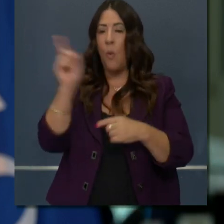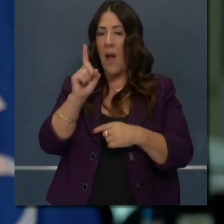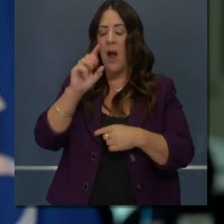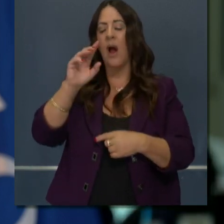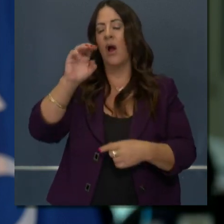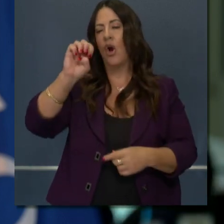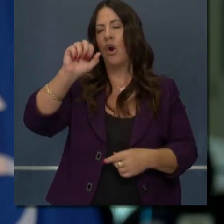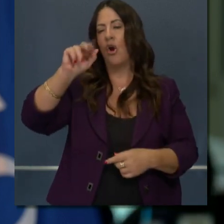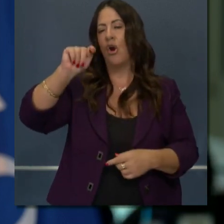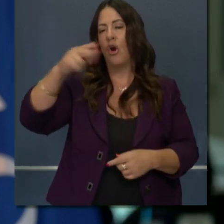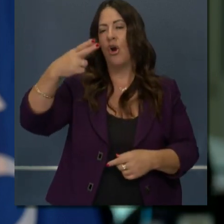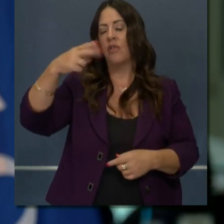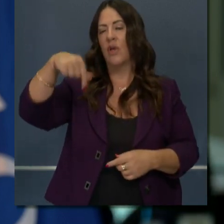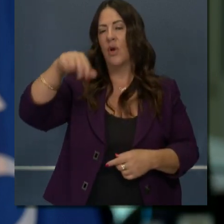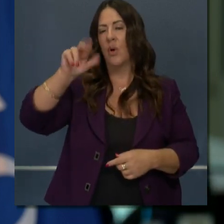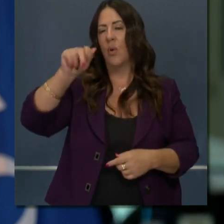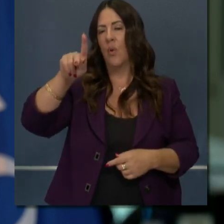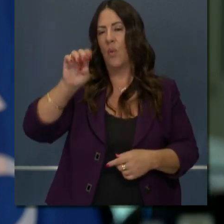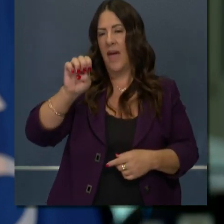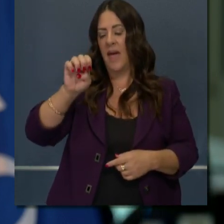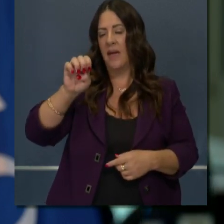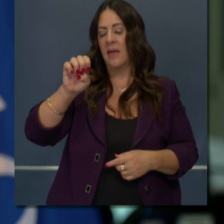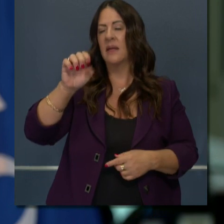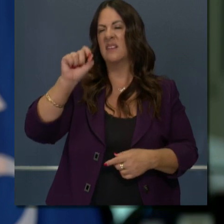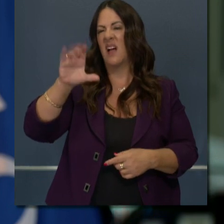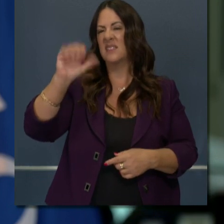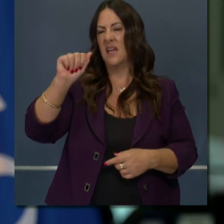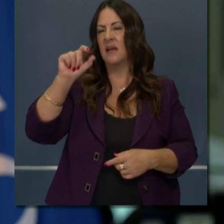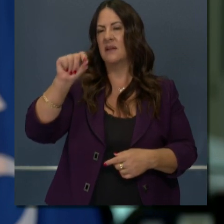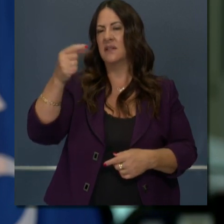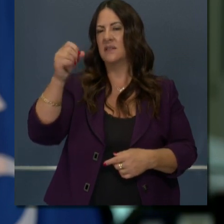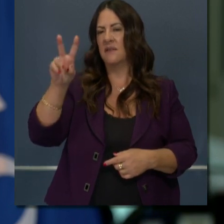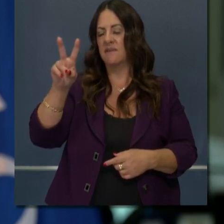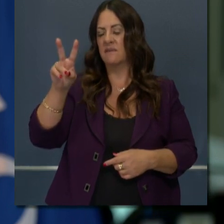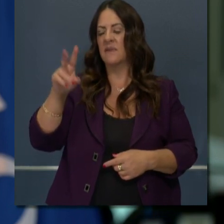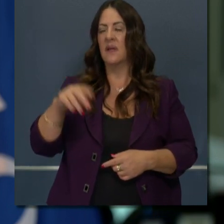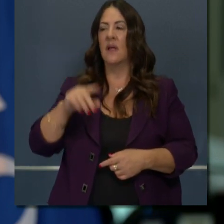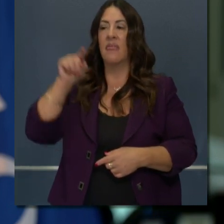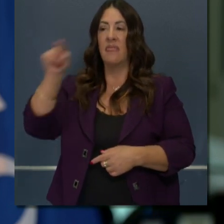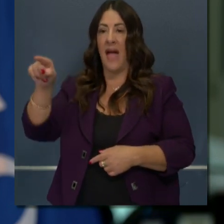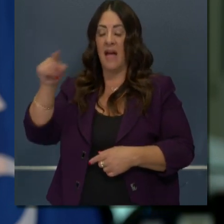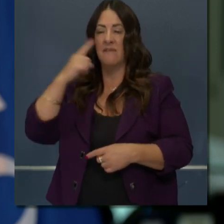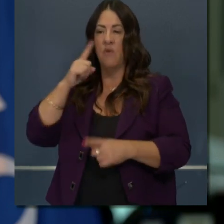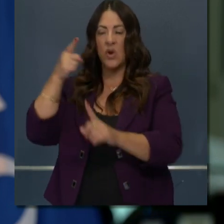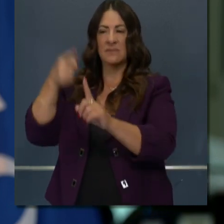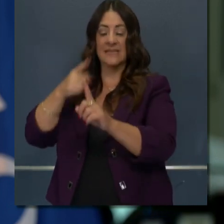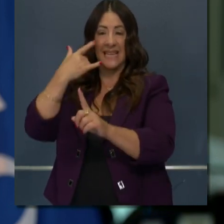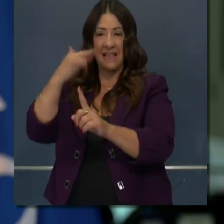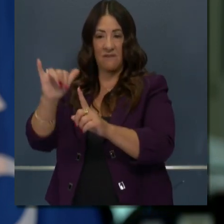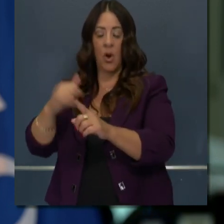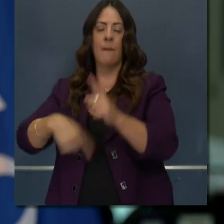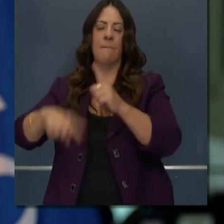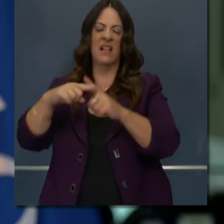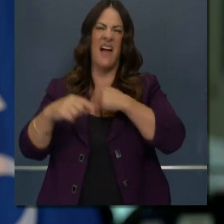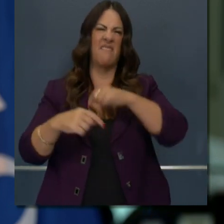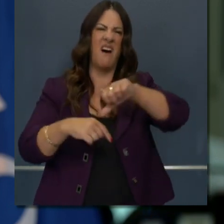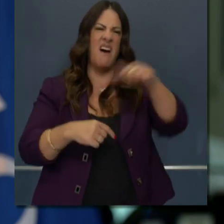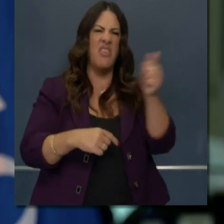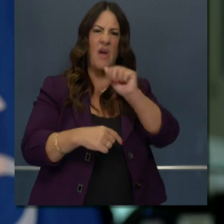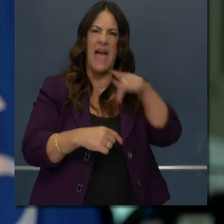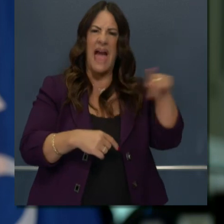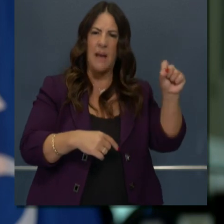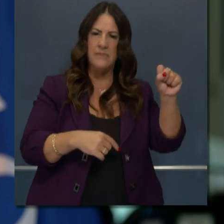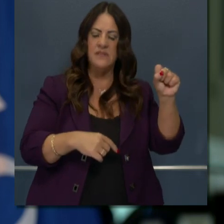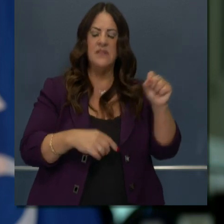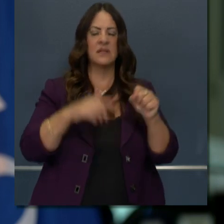earthquake.ca.gov. There are other platforms for earthquake alerts. We hope to see this grow so that everyone can see it on